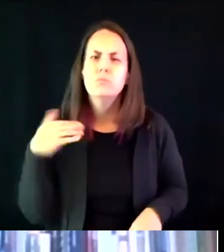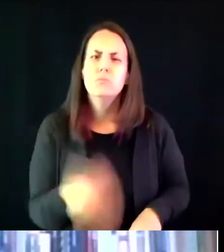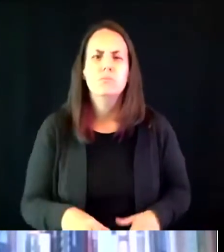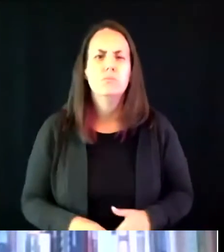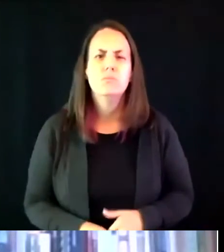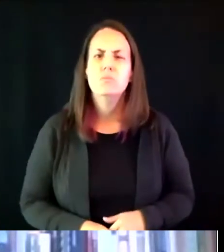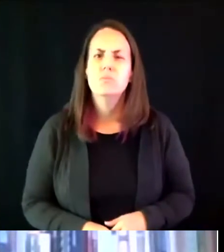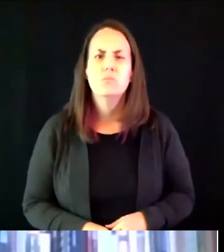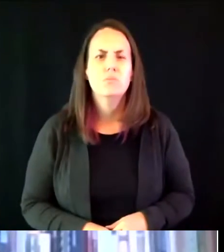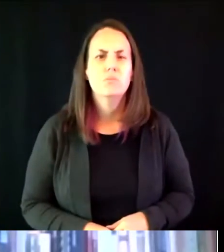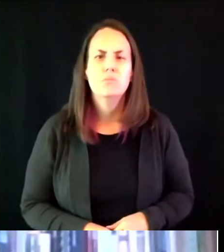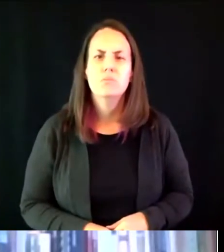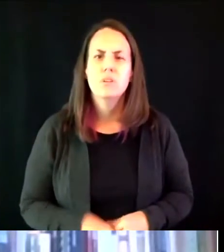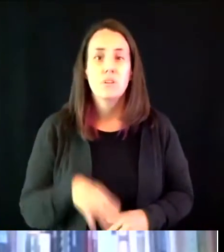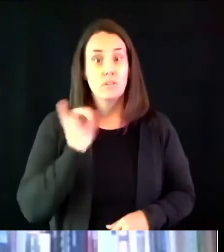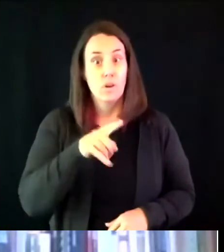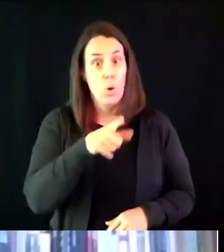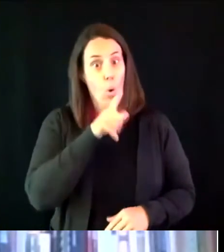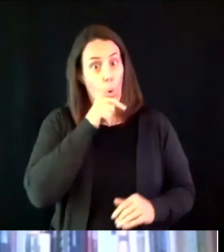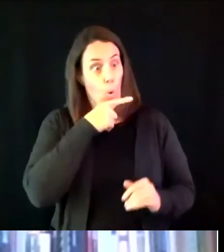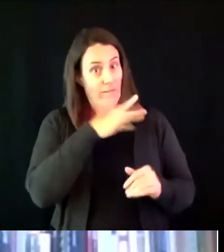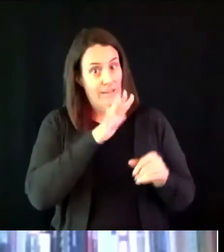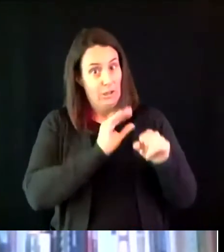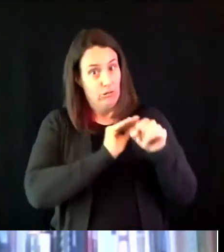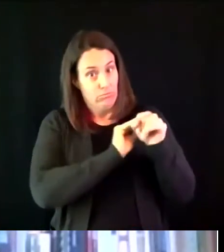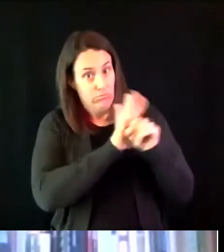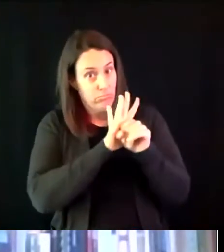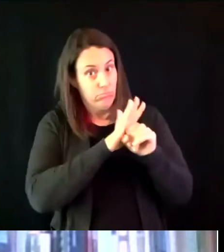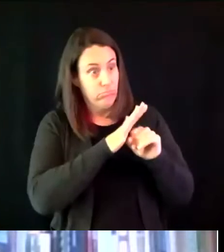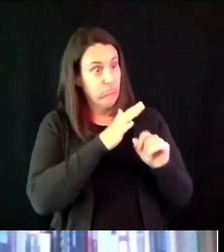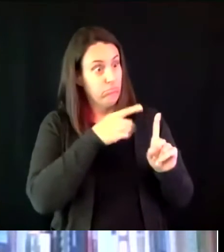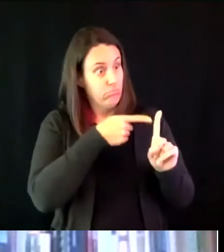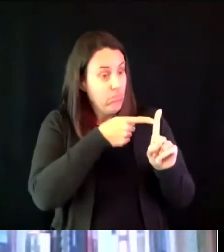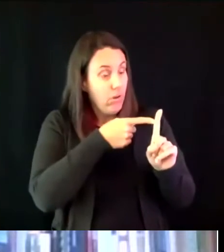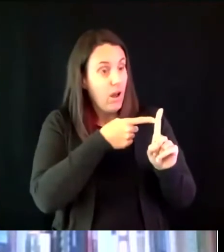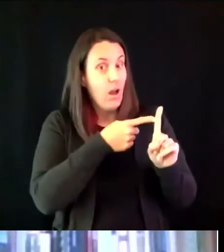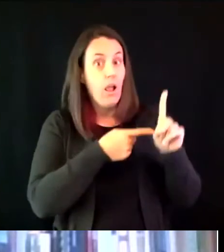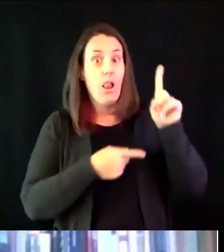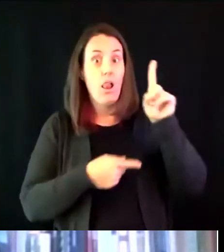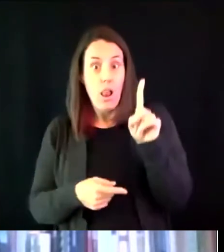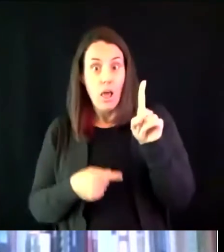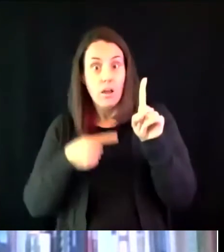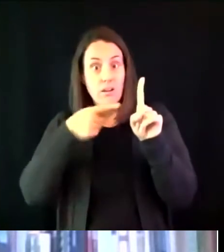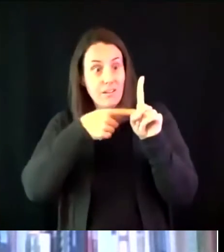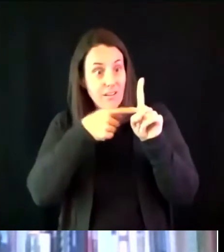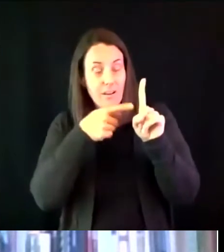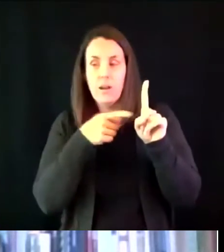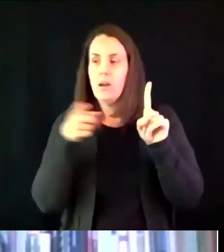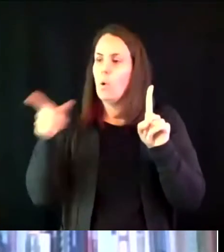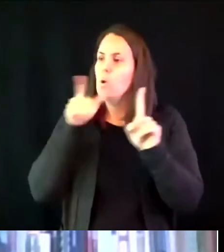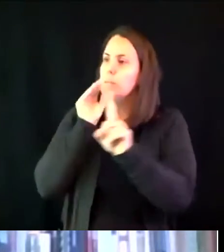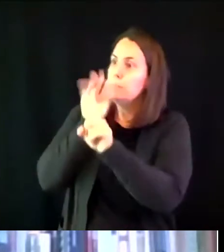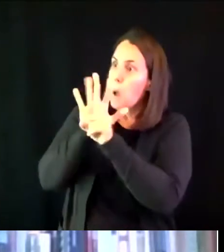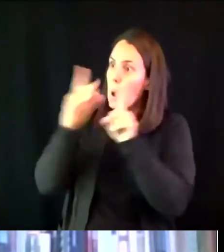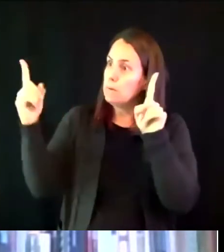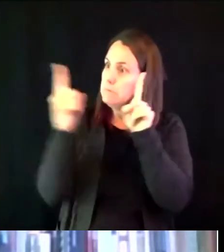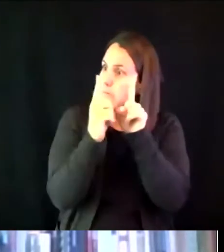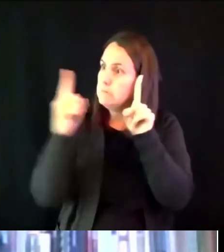has been exposed to COVID, we really need you to abide by the isolation and